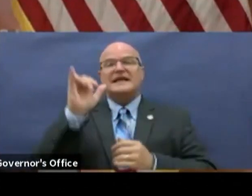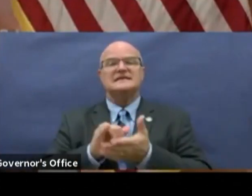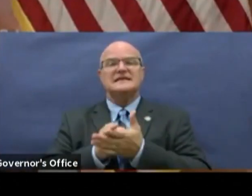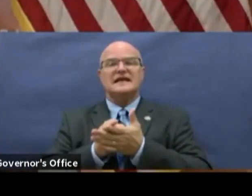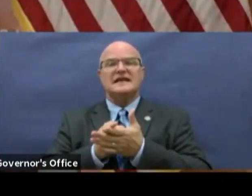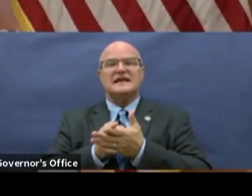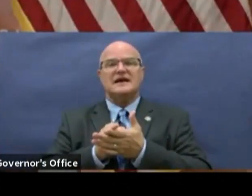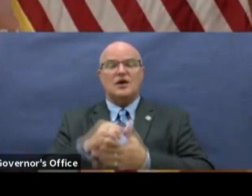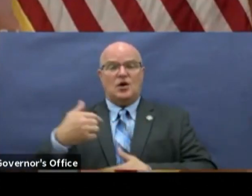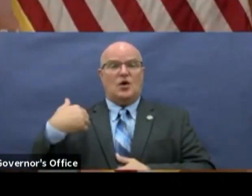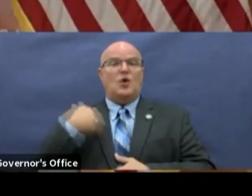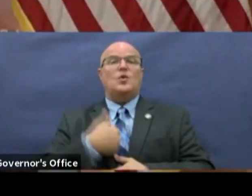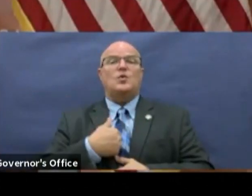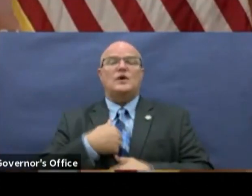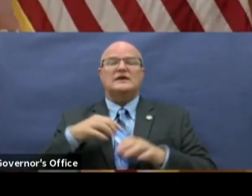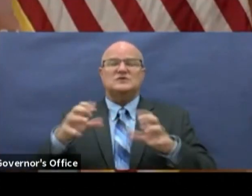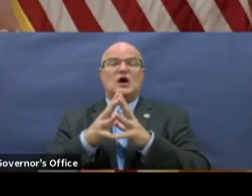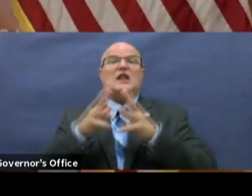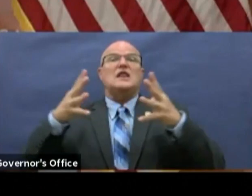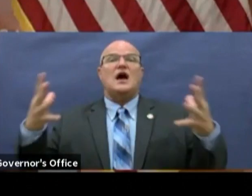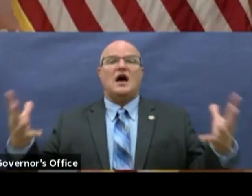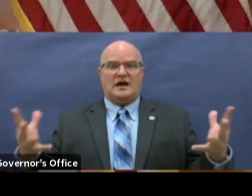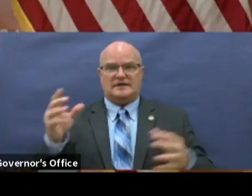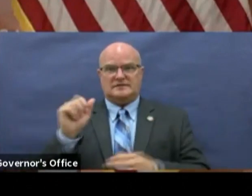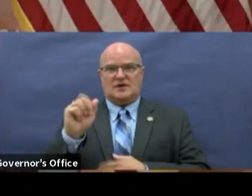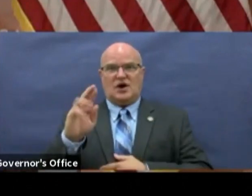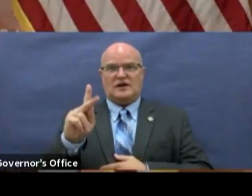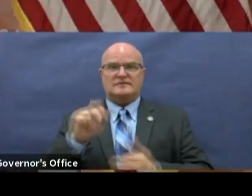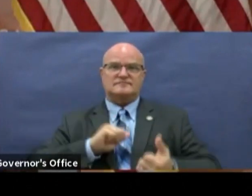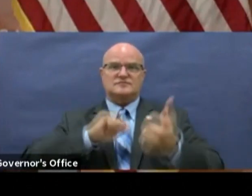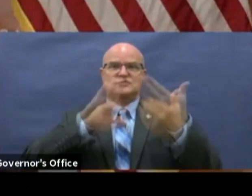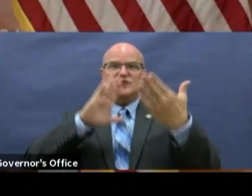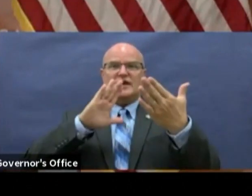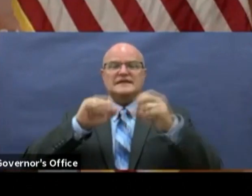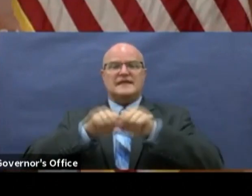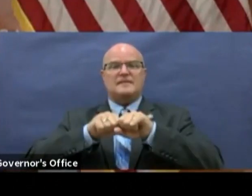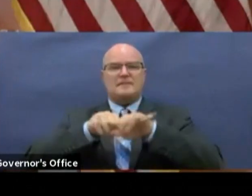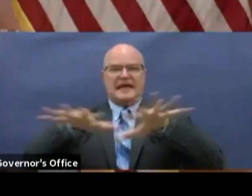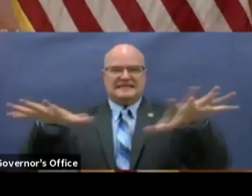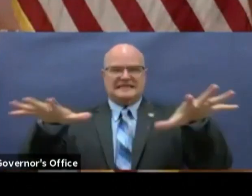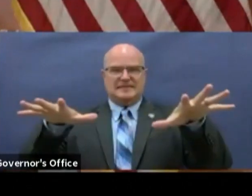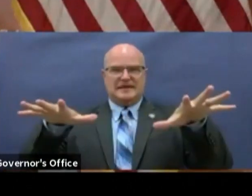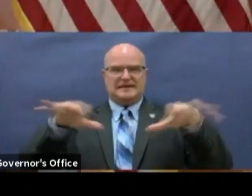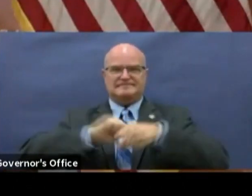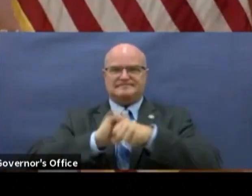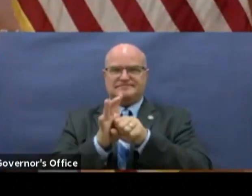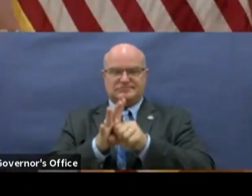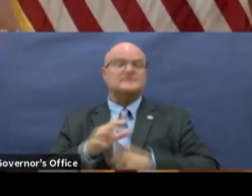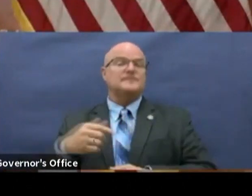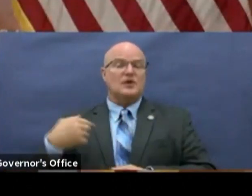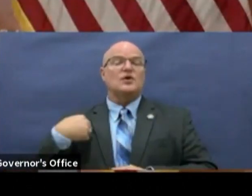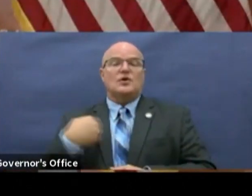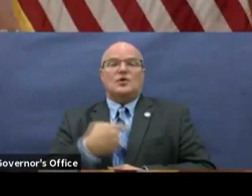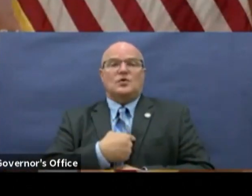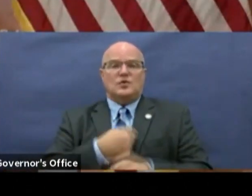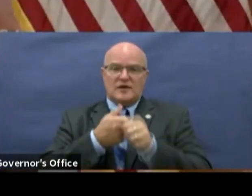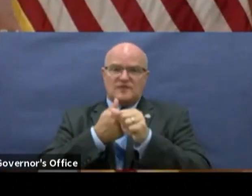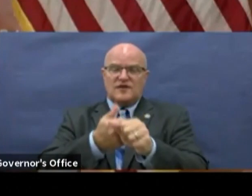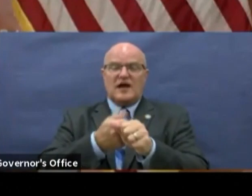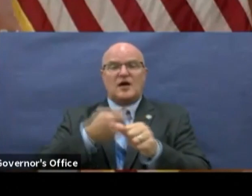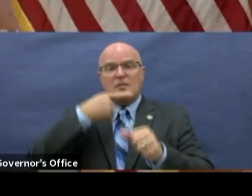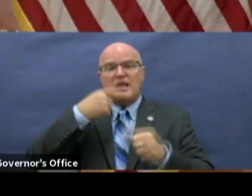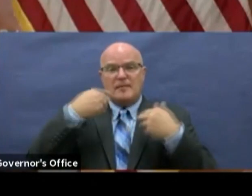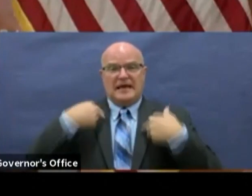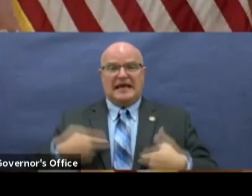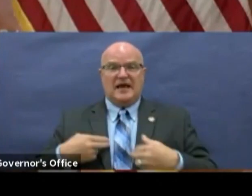that we do a lot in Arkansas to address the pandemic. We are following public